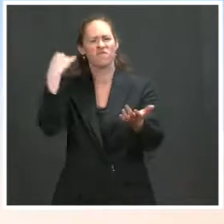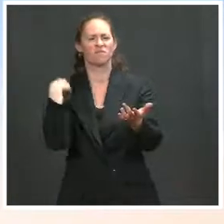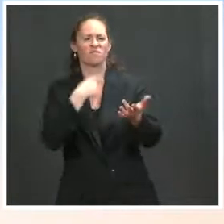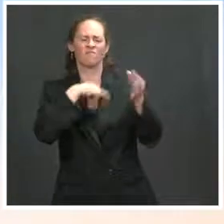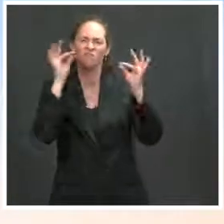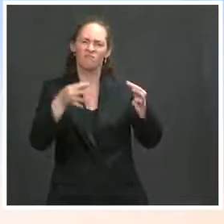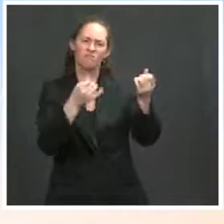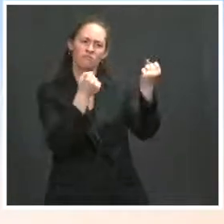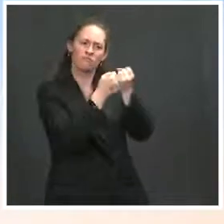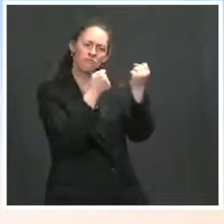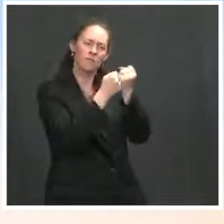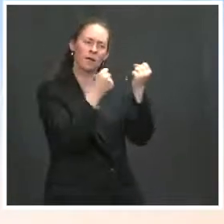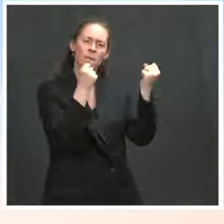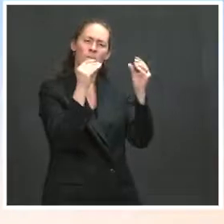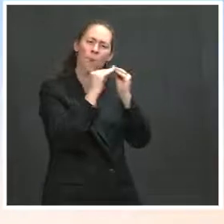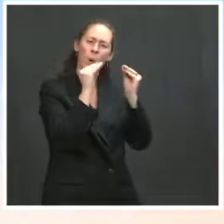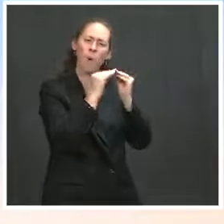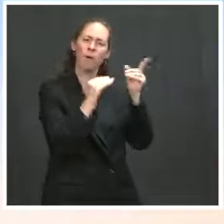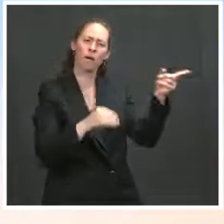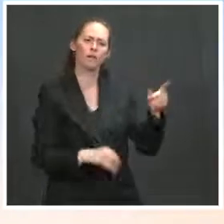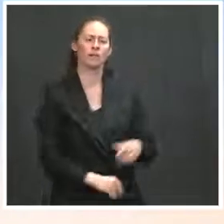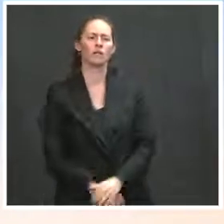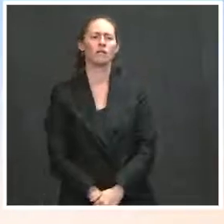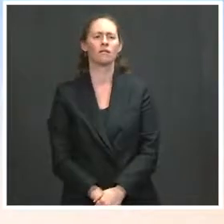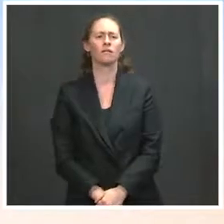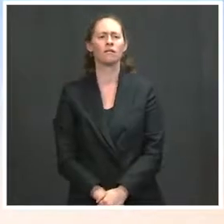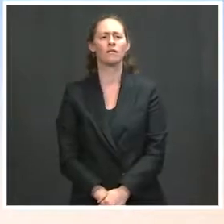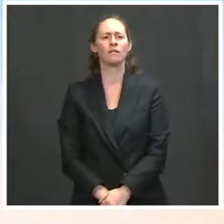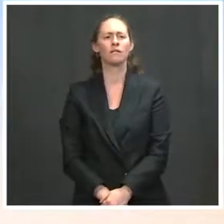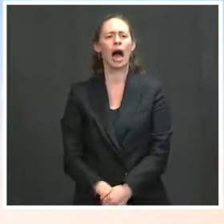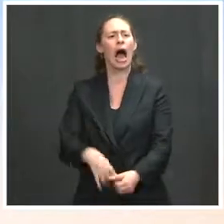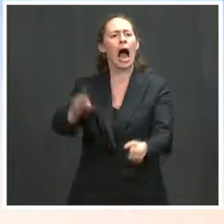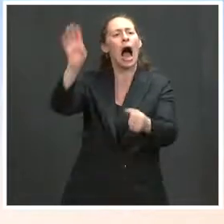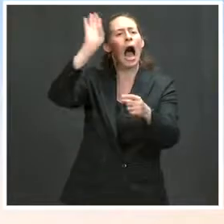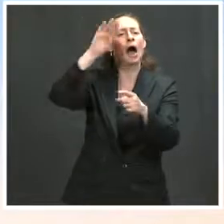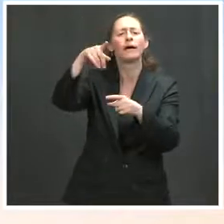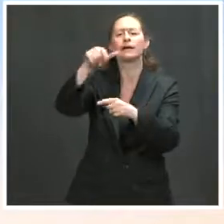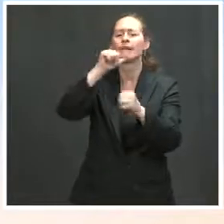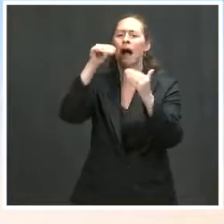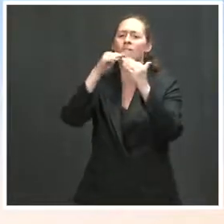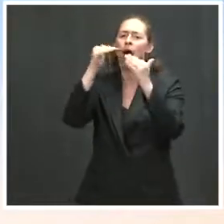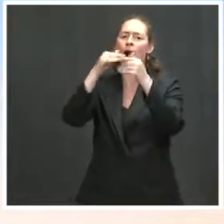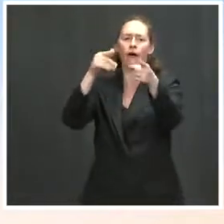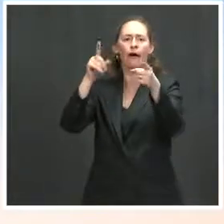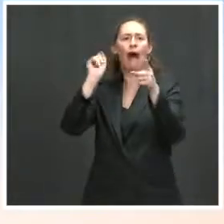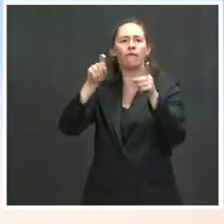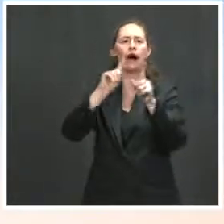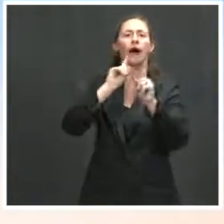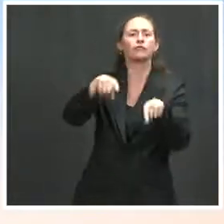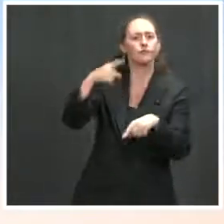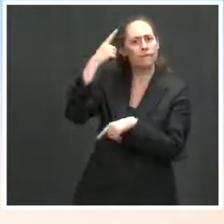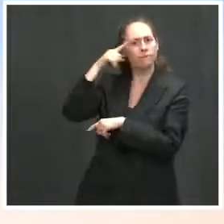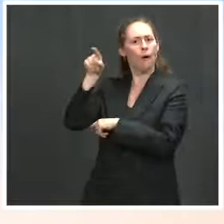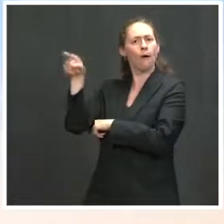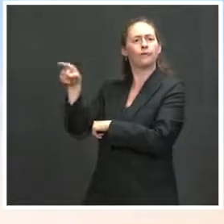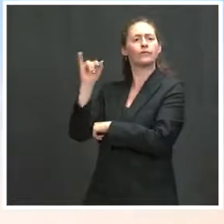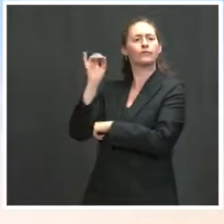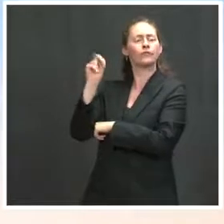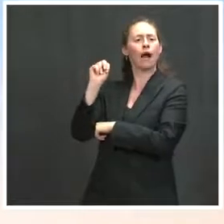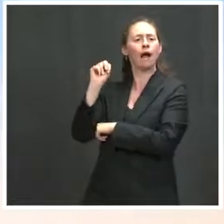not fair to ask you to answer for Jen, but then why was this White House so dismissive of the idea